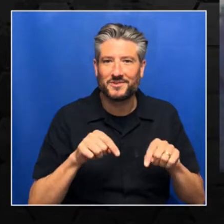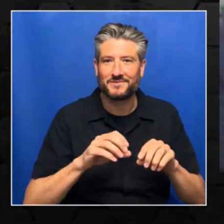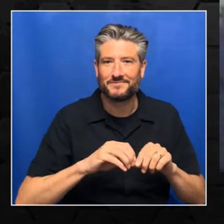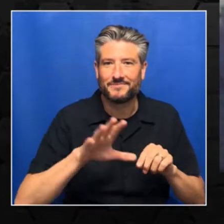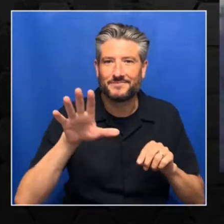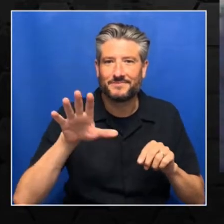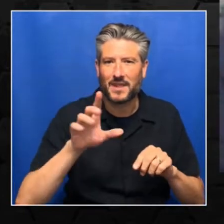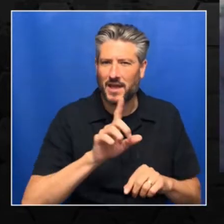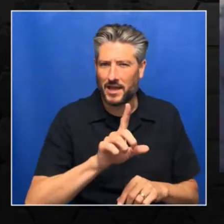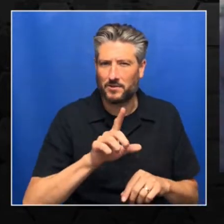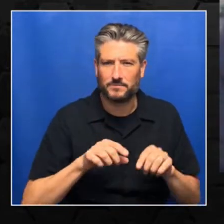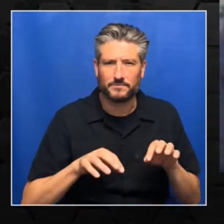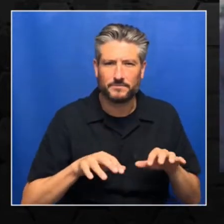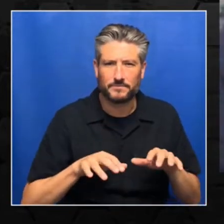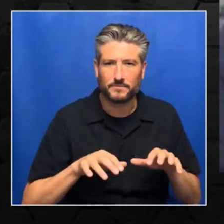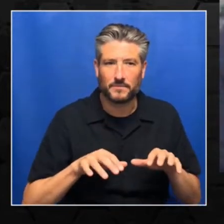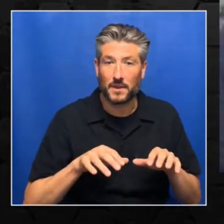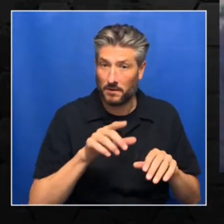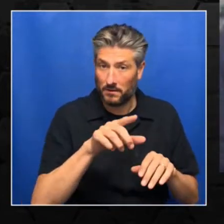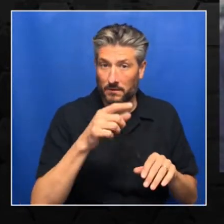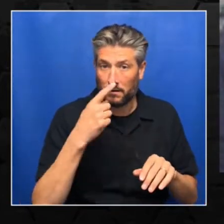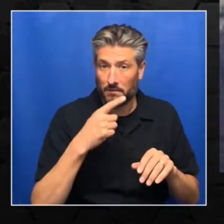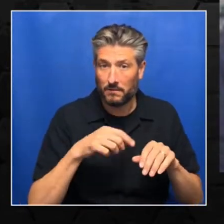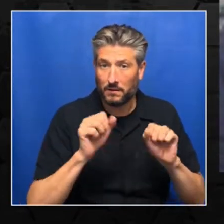Is the sound visible? Is the sound audible?